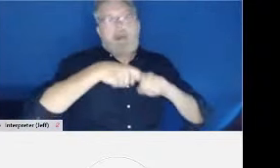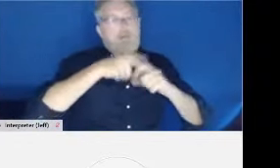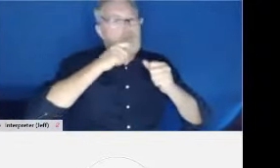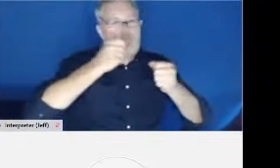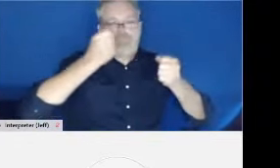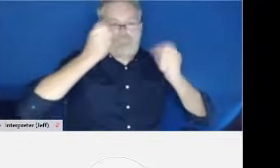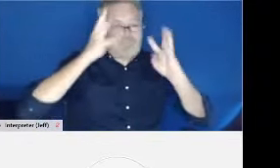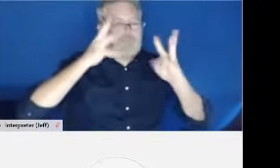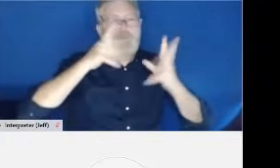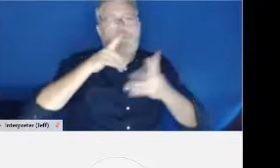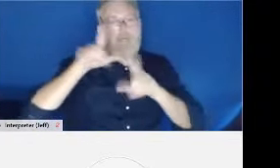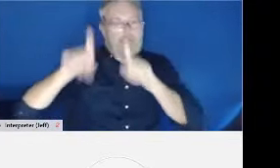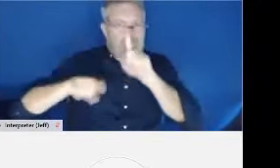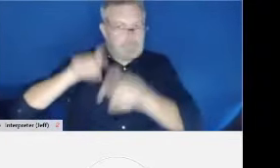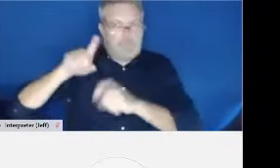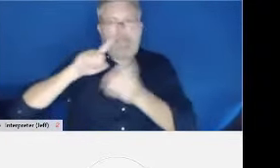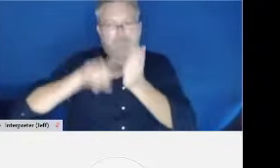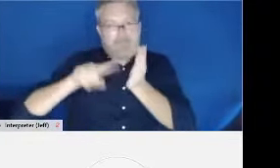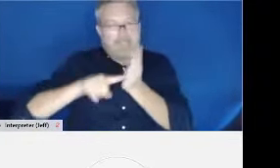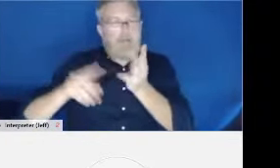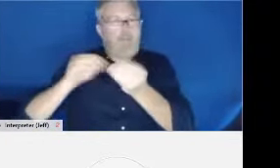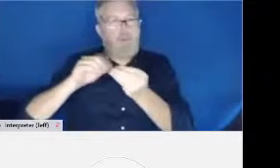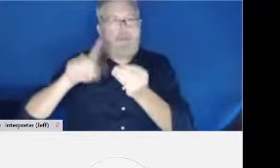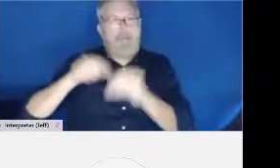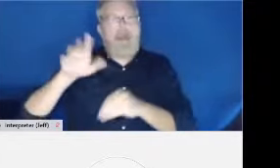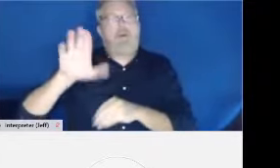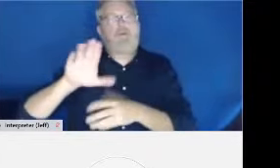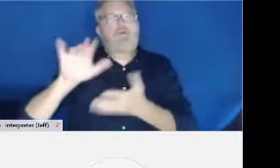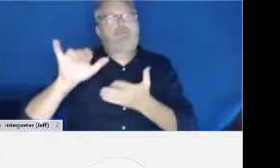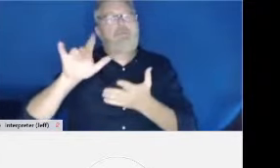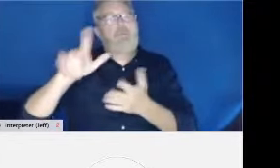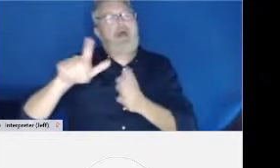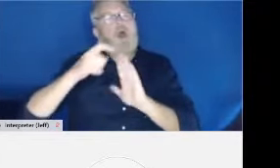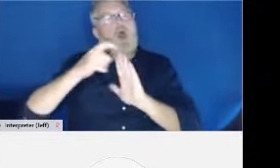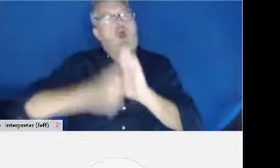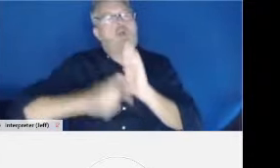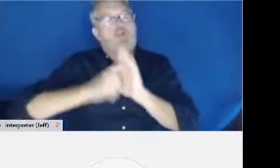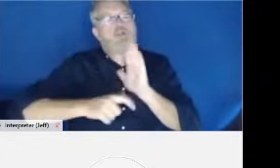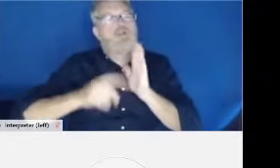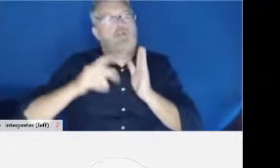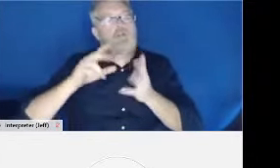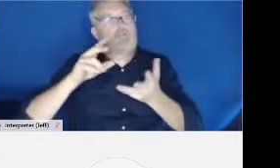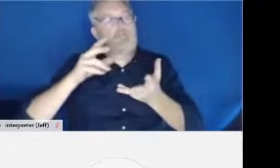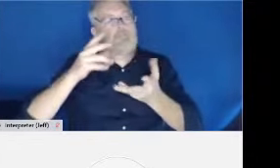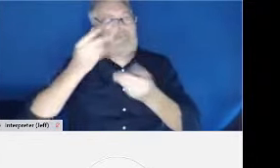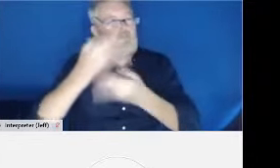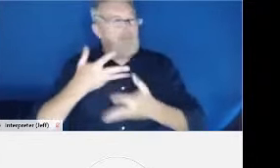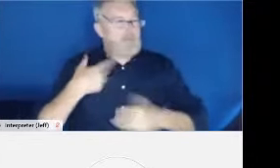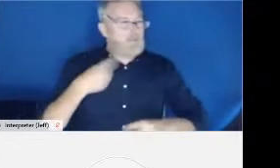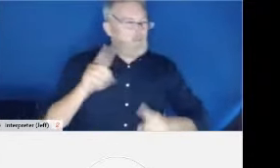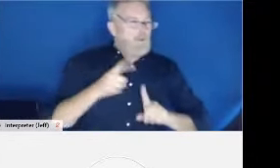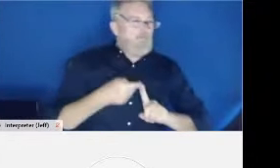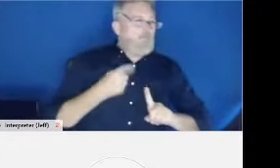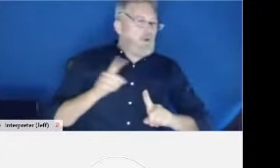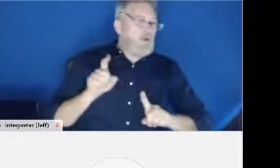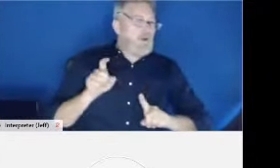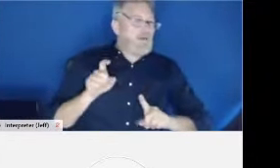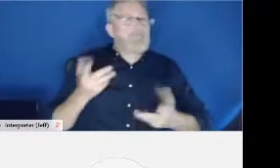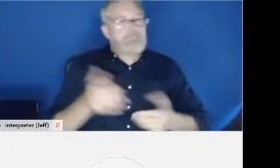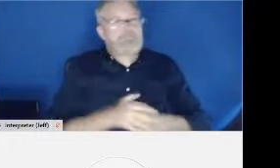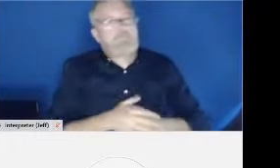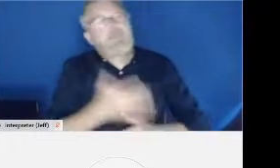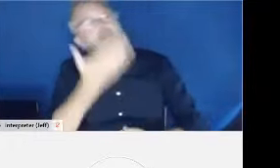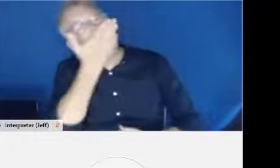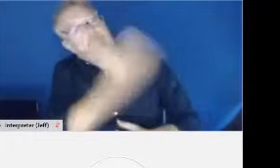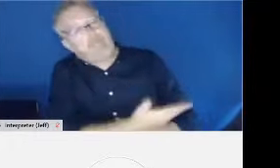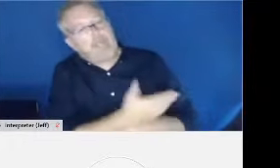because we have some questions and concerns about the data that was presented. Great, thank you, Aaron. Another question